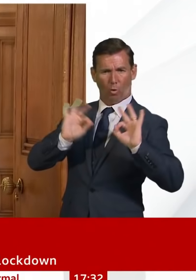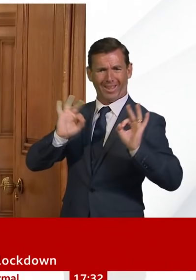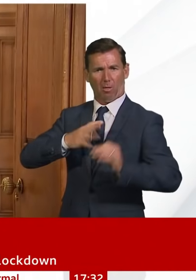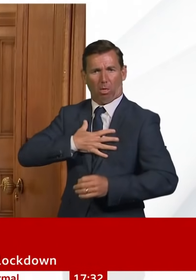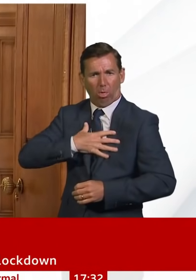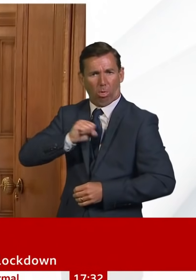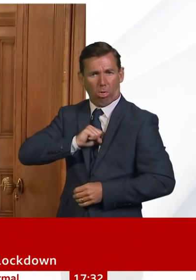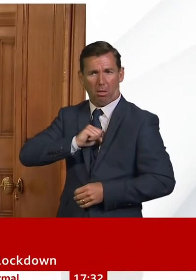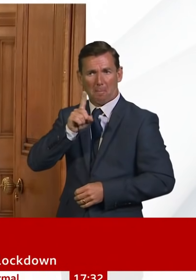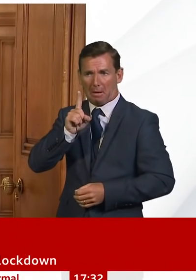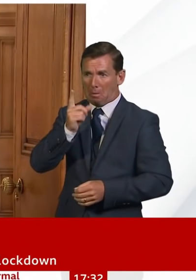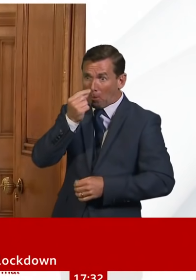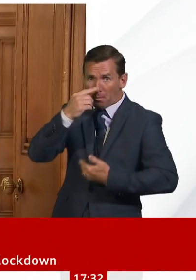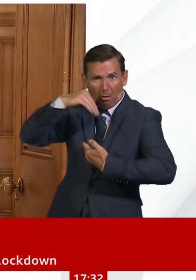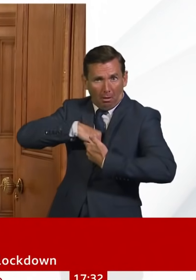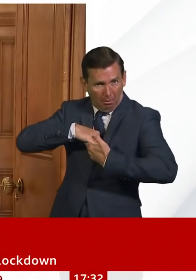the